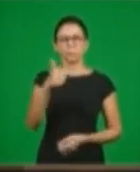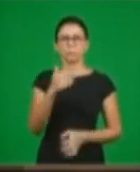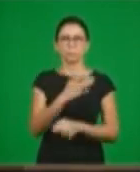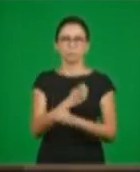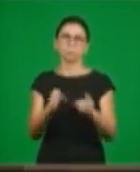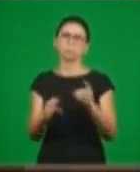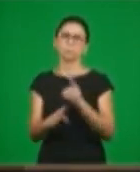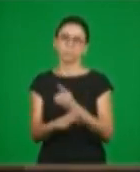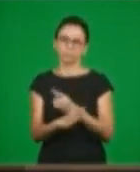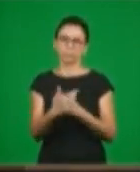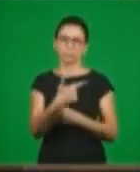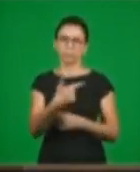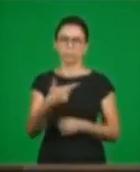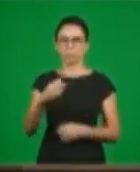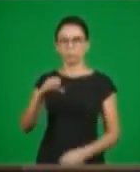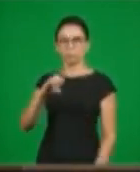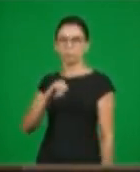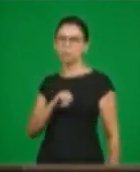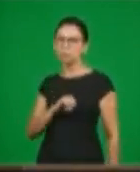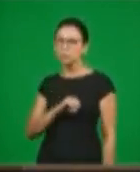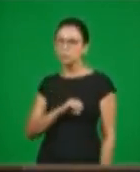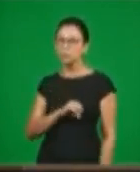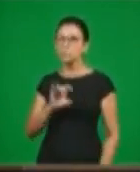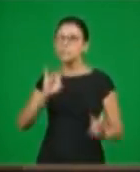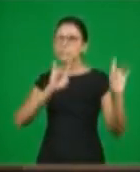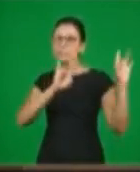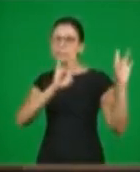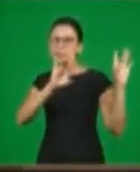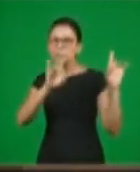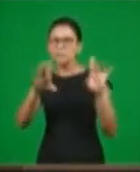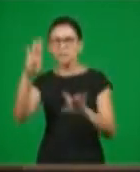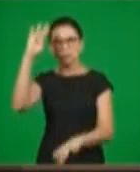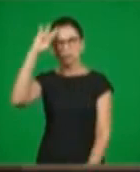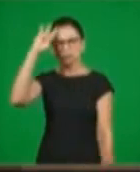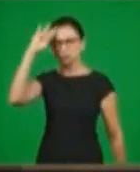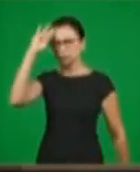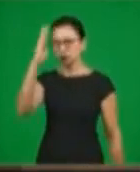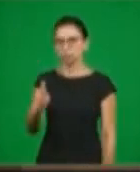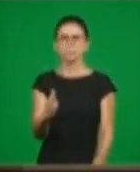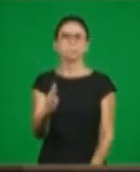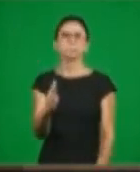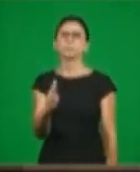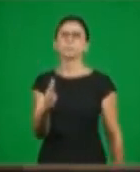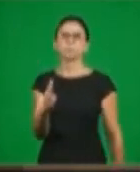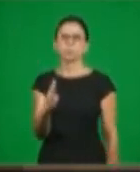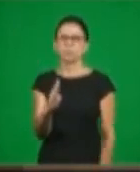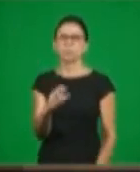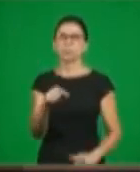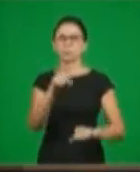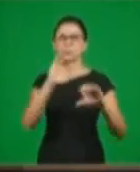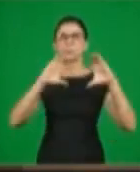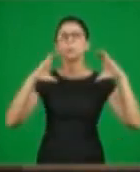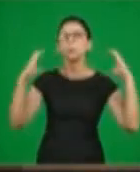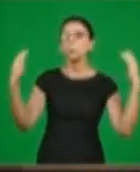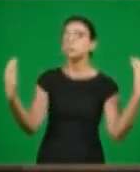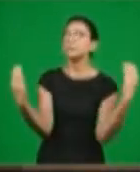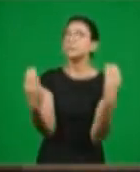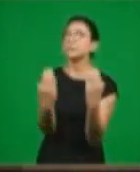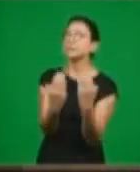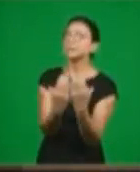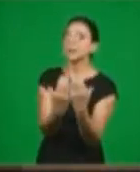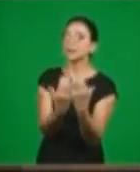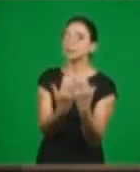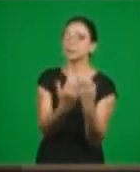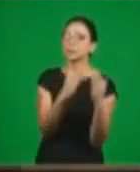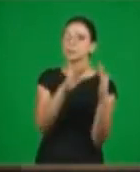we're talking about the first Sunday school of the year. We're talking about those brothers in the community of Hacinha. My brothers, you there up